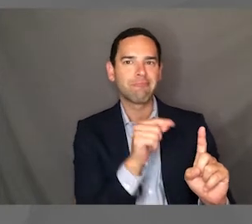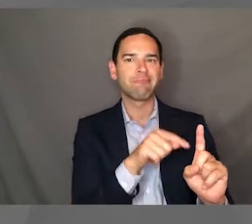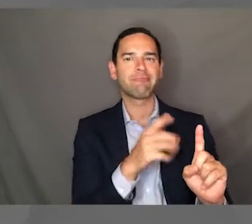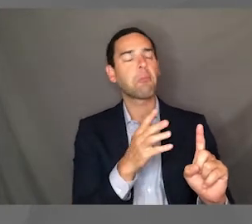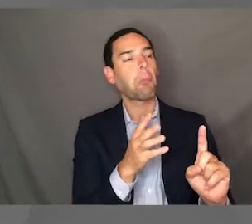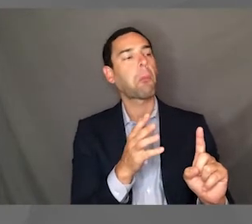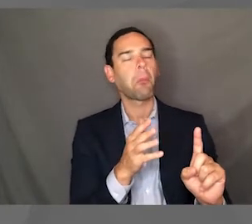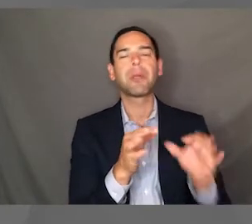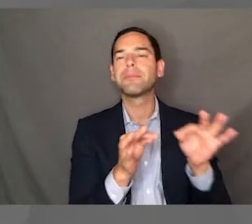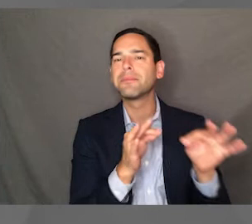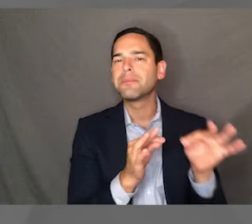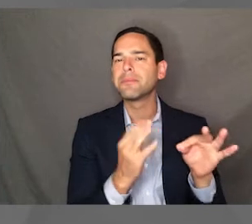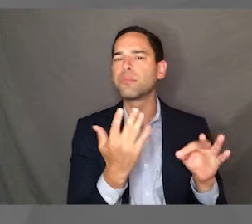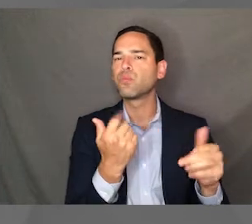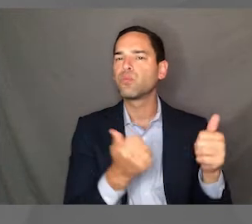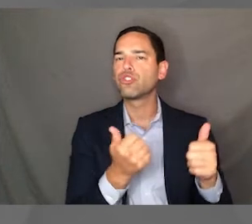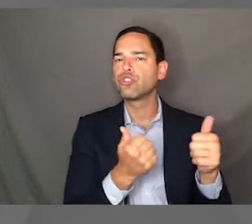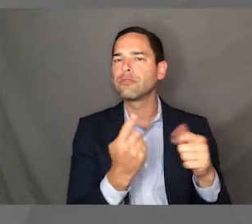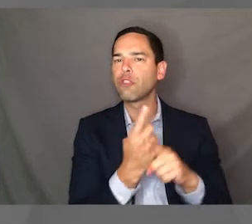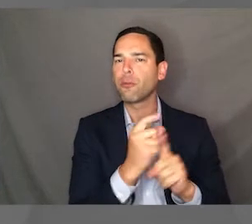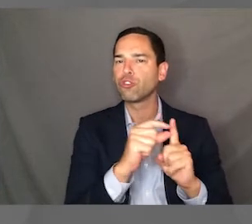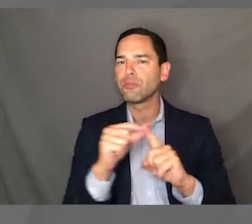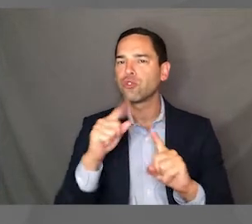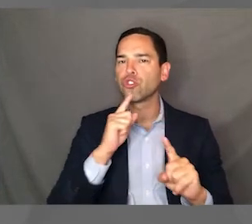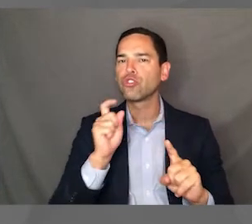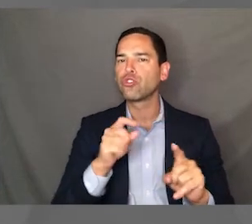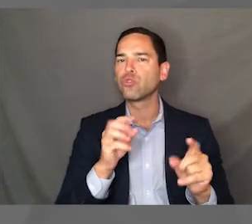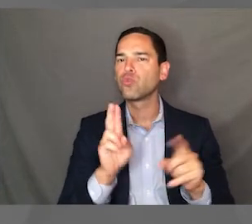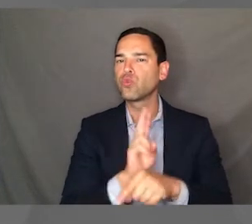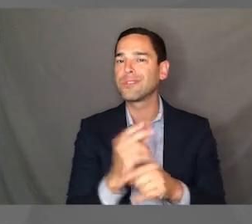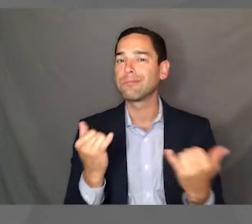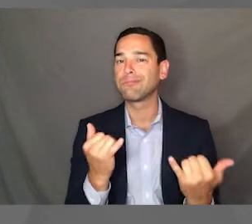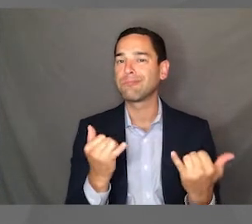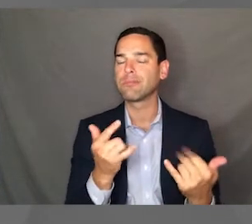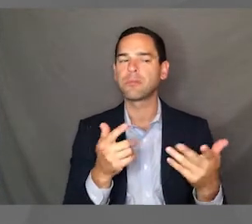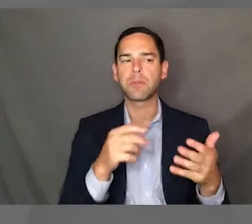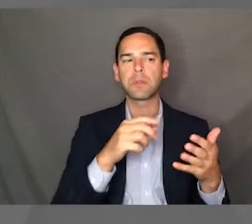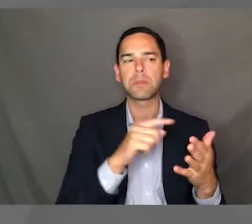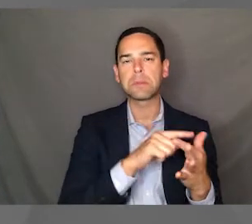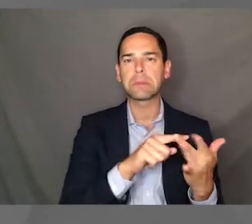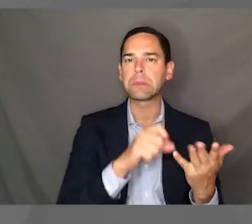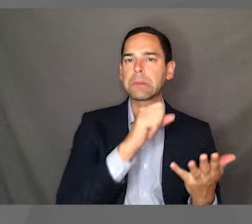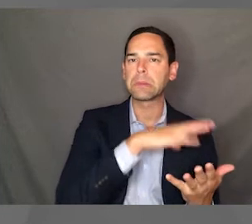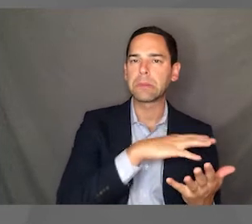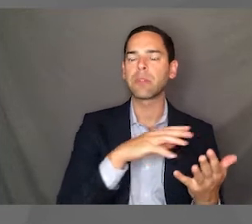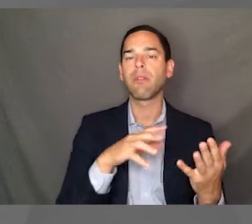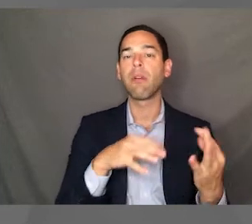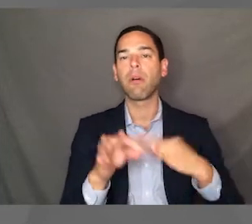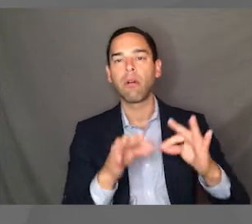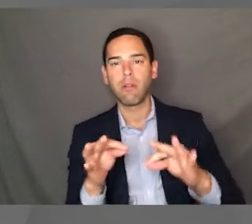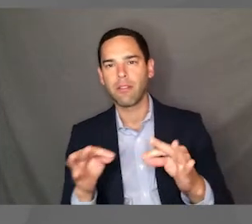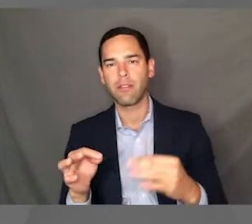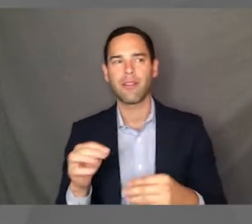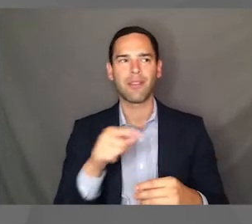them on the proper terms that they should be using to be more culturally competent, and not only that,